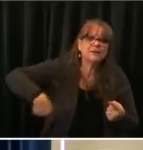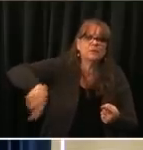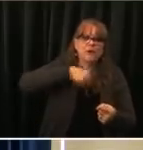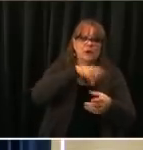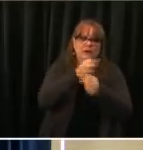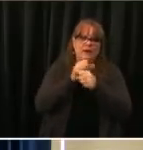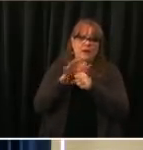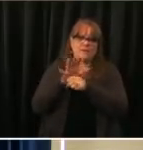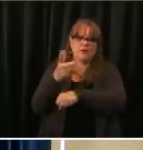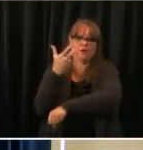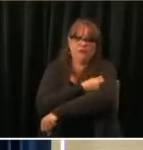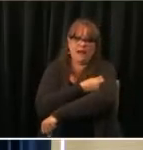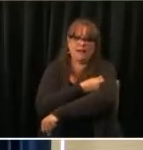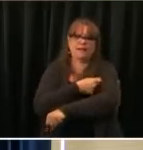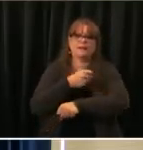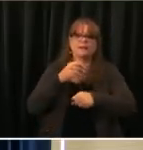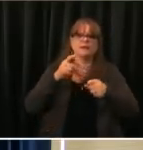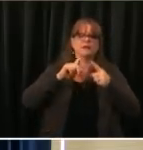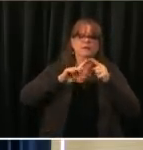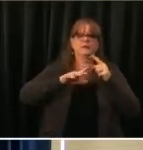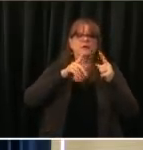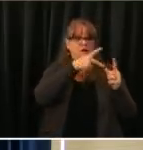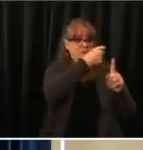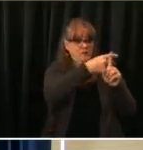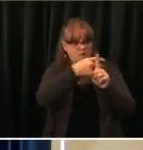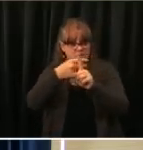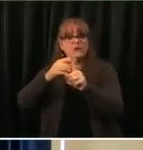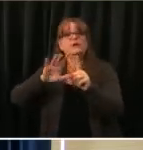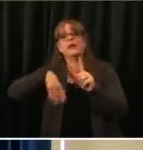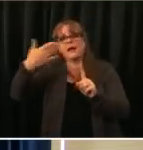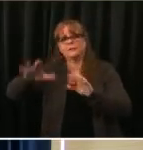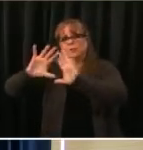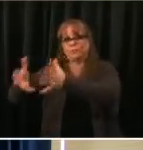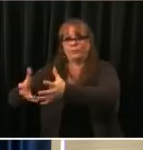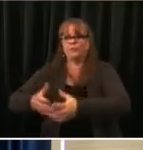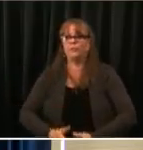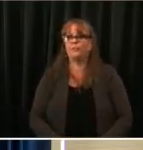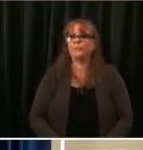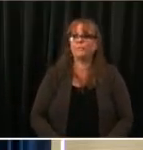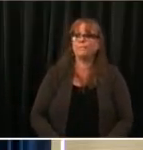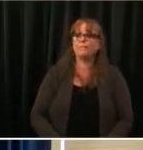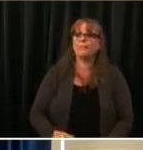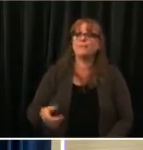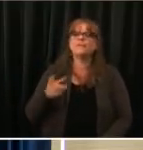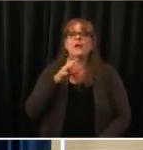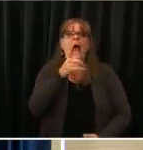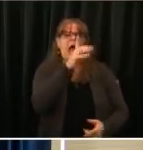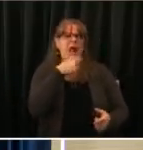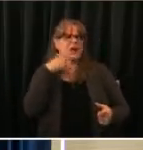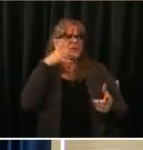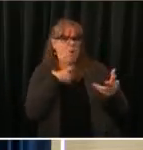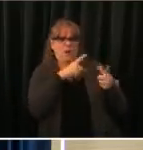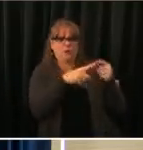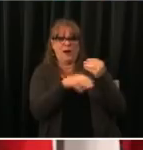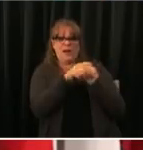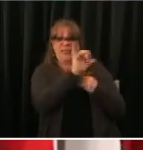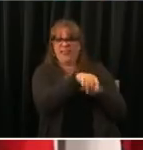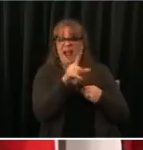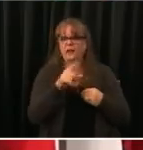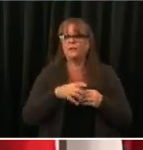think, we'll set you up with Dr. Herlihy, but I think something that would be added is that when the rates are this high, which they